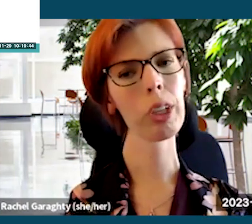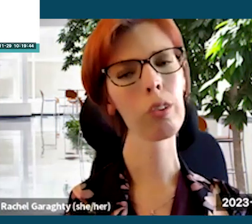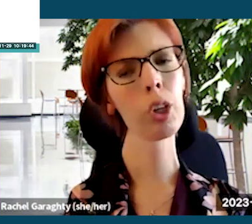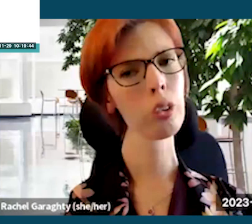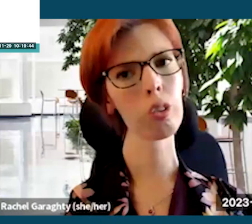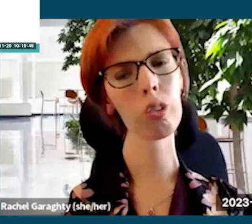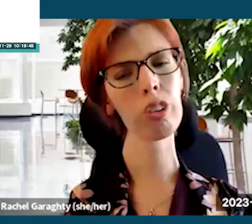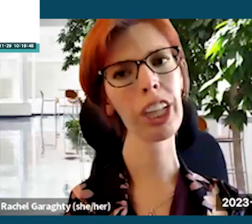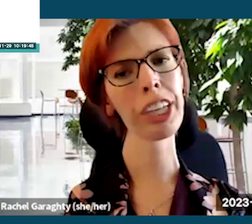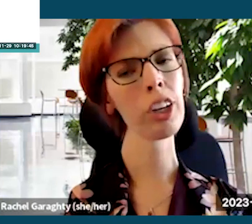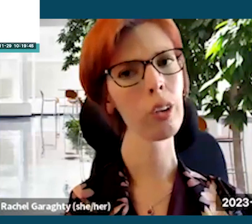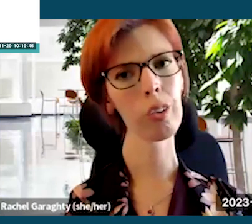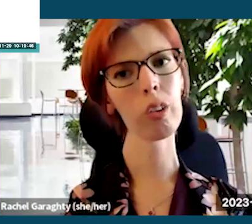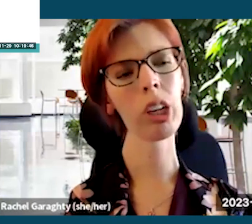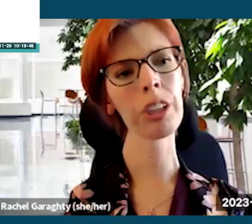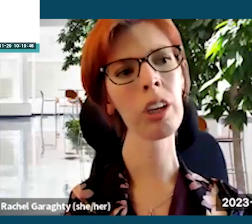of